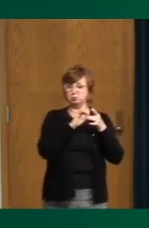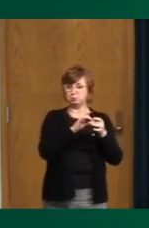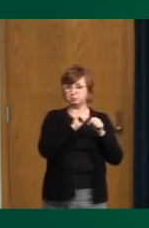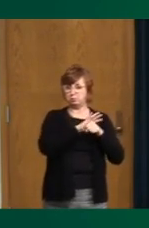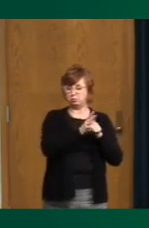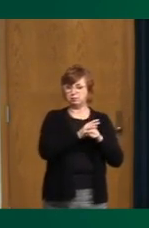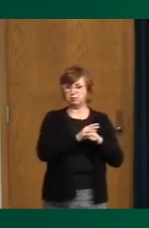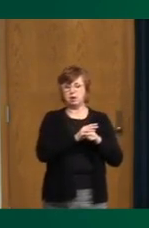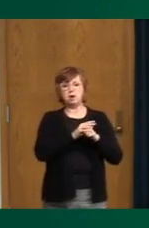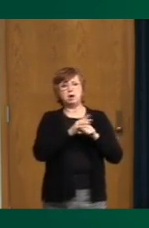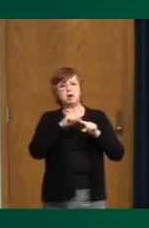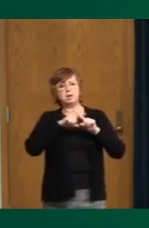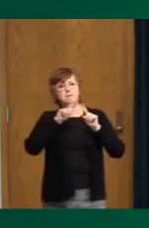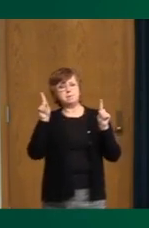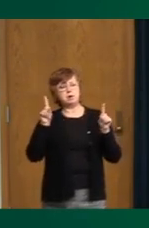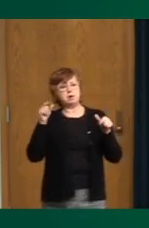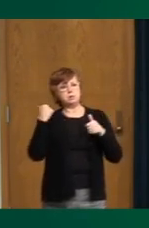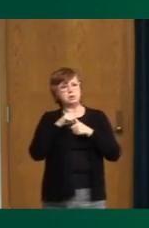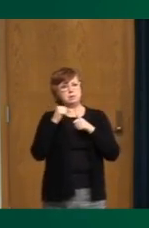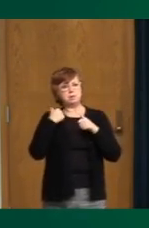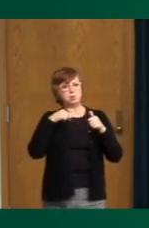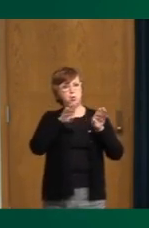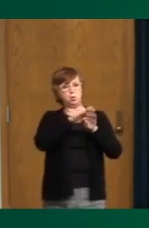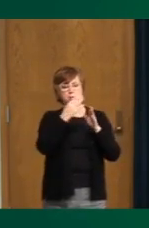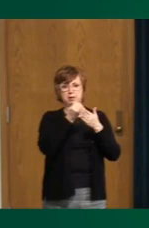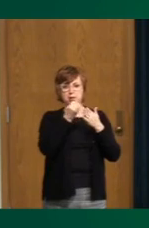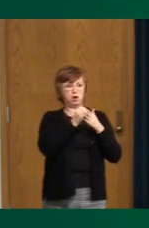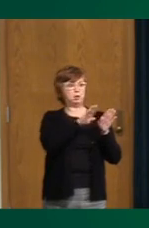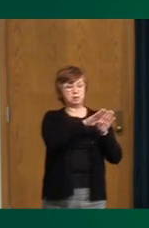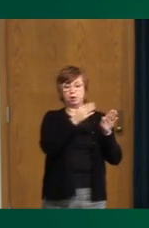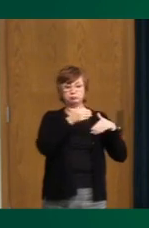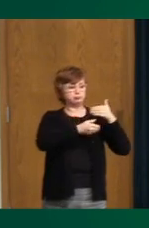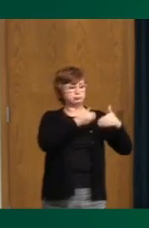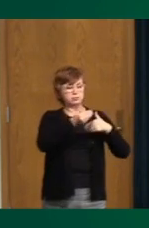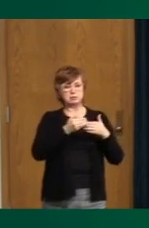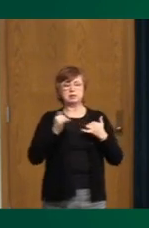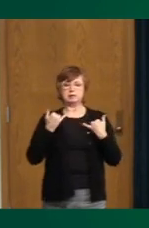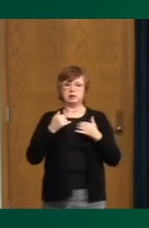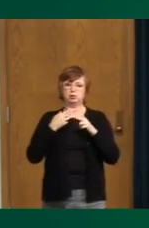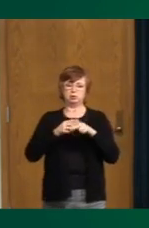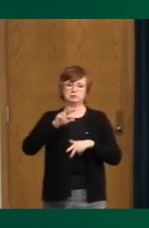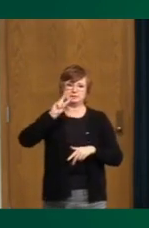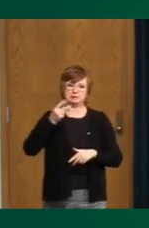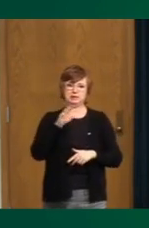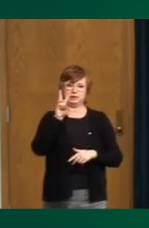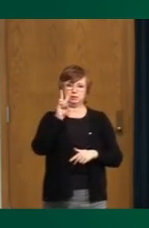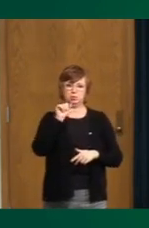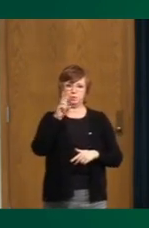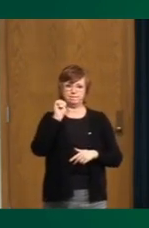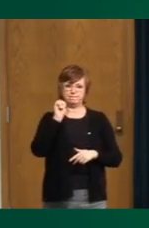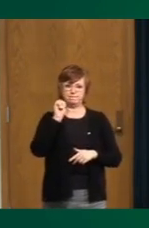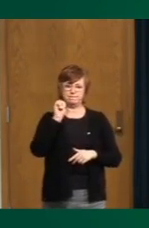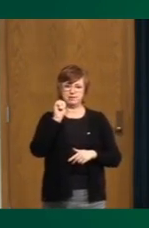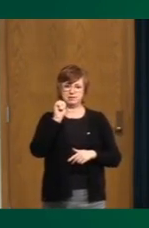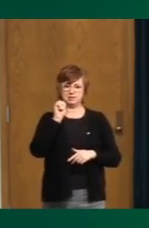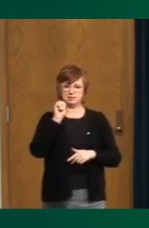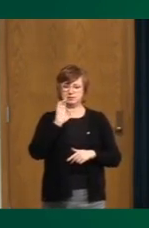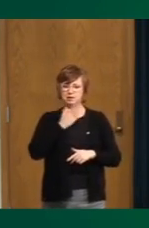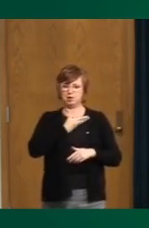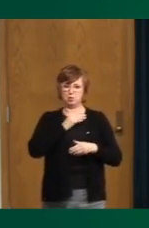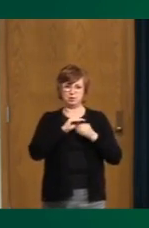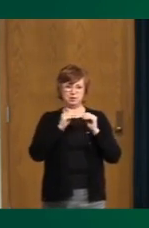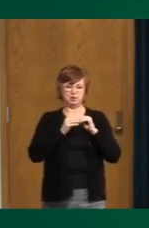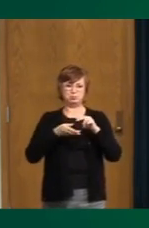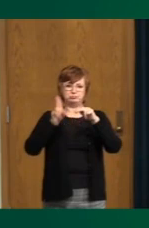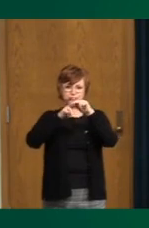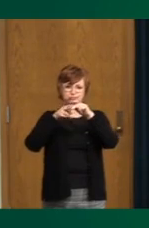I would say was a very strong and safe reopening, we are now into our second wave and our numbers have increased. Why wouldn't we do a circuit breaker